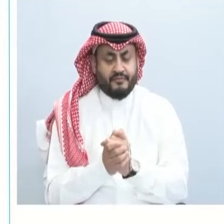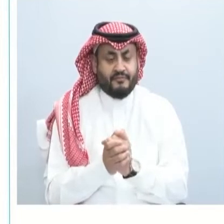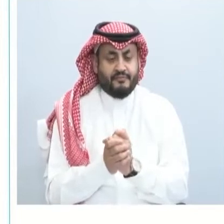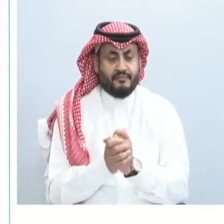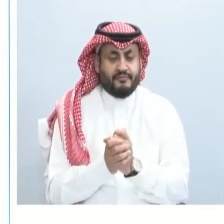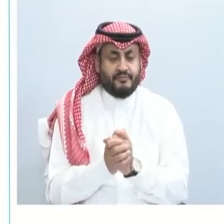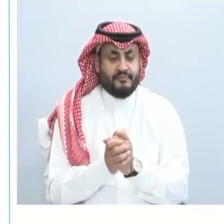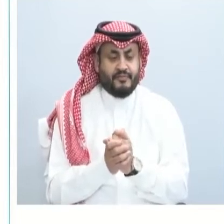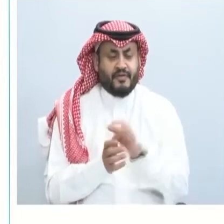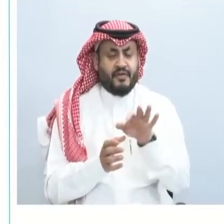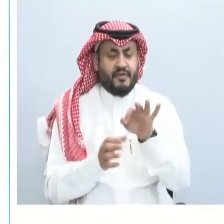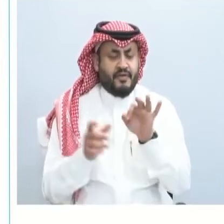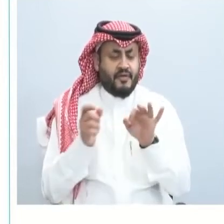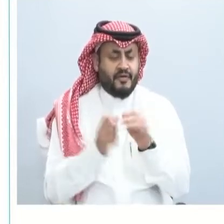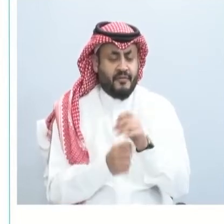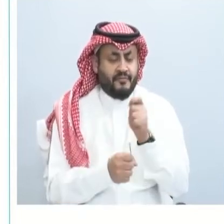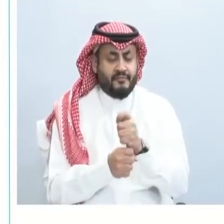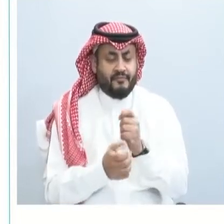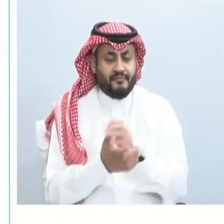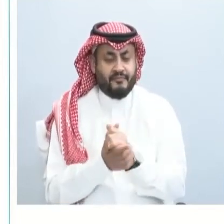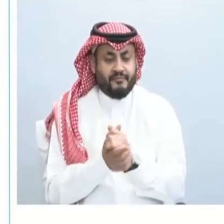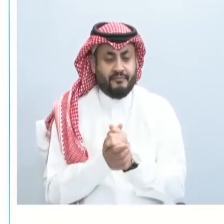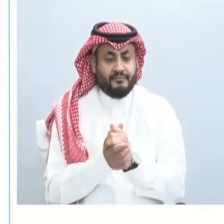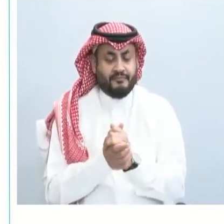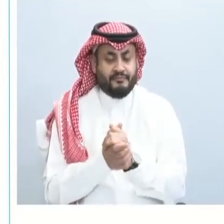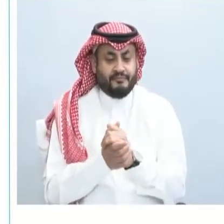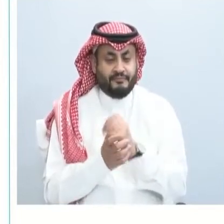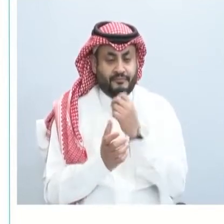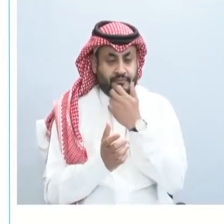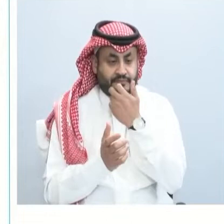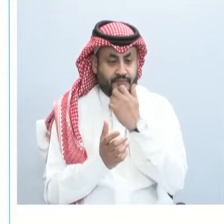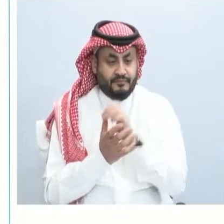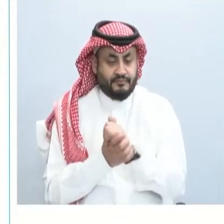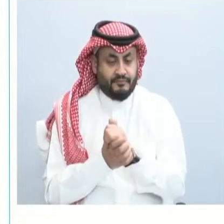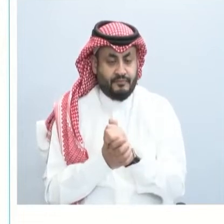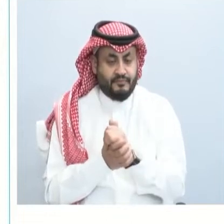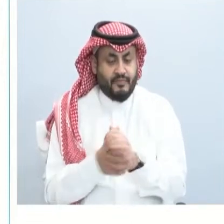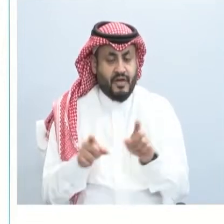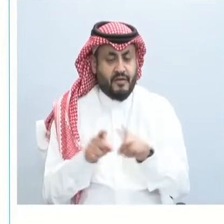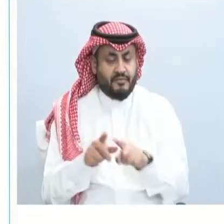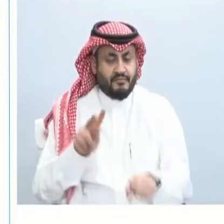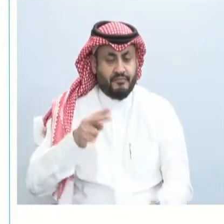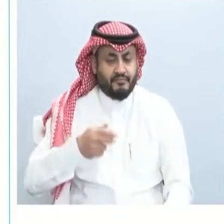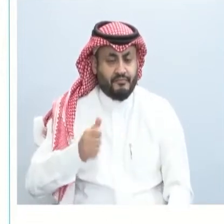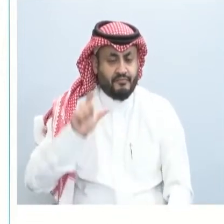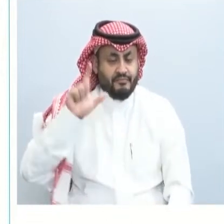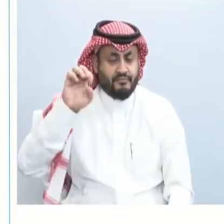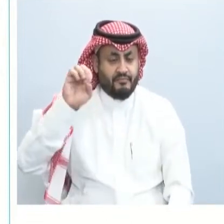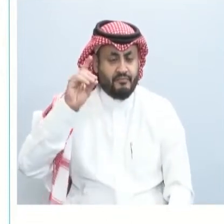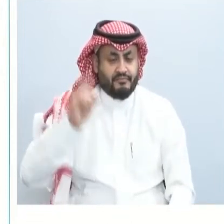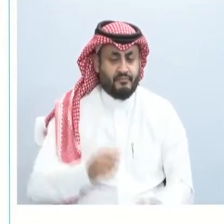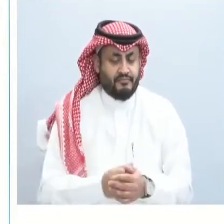will find the irregular verbs. My brother Khalid, he went to